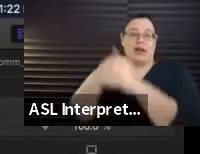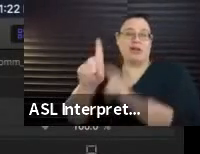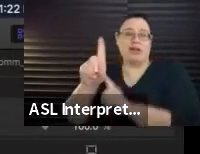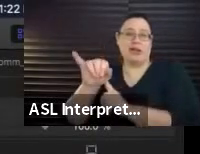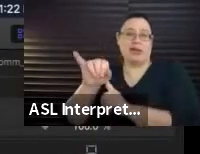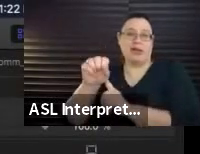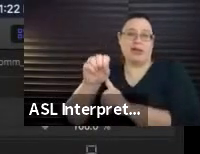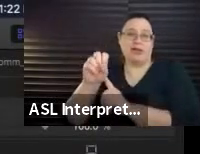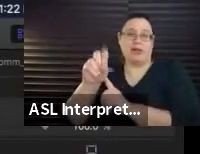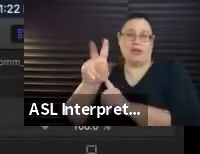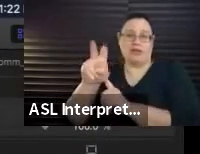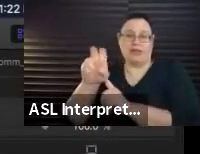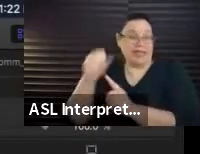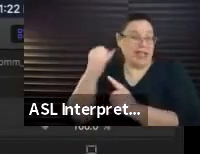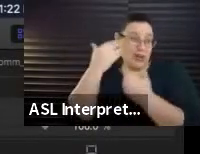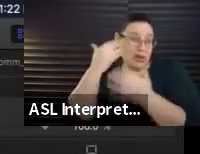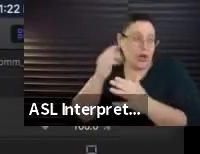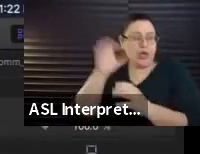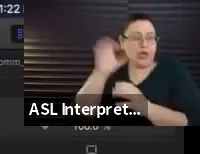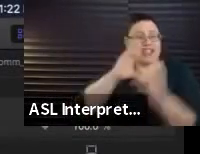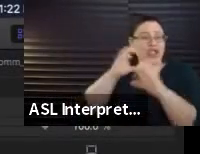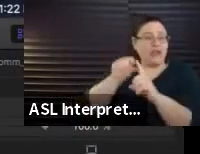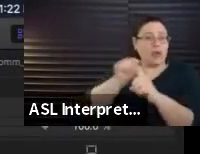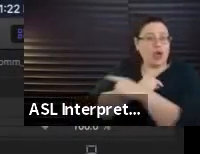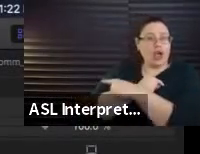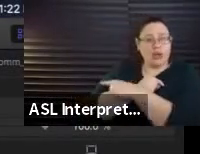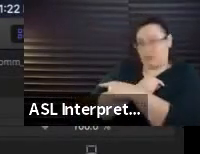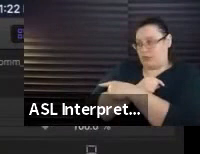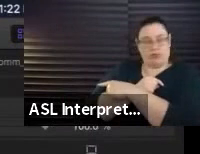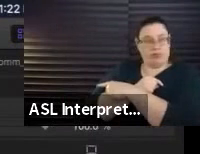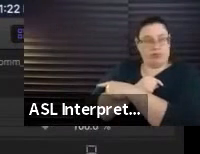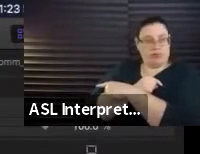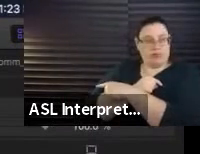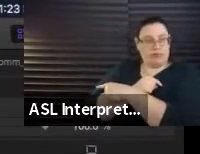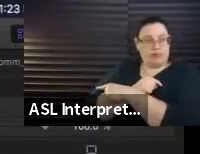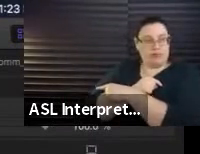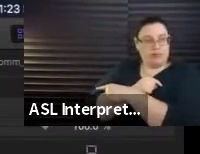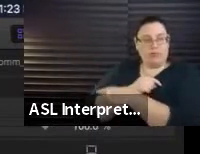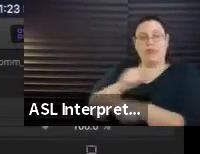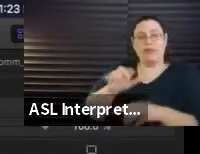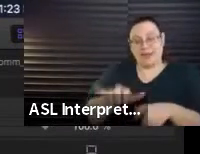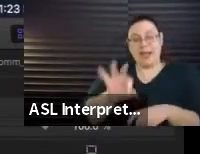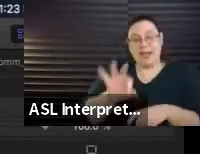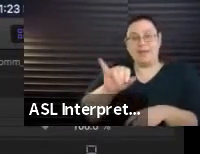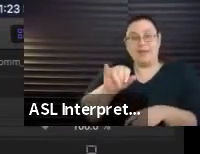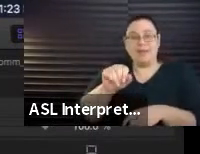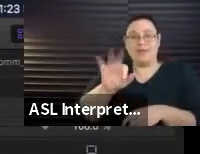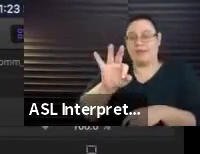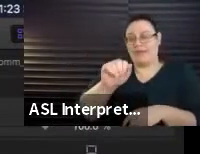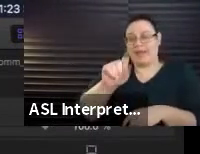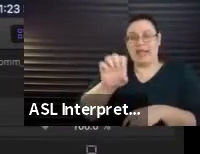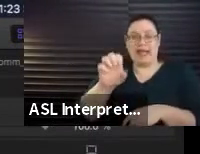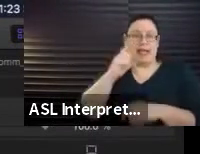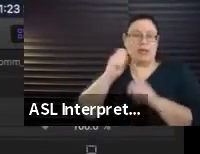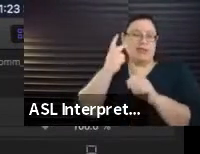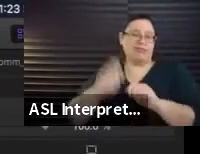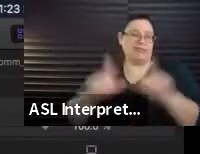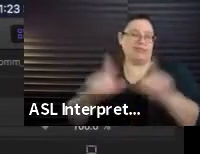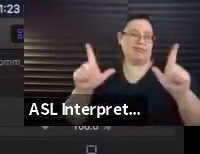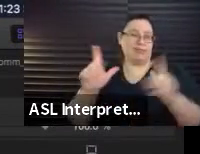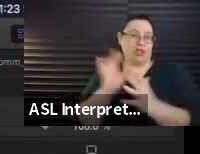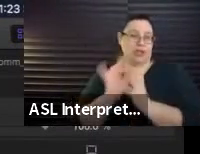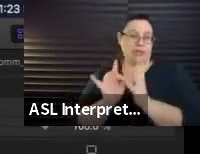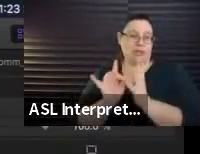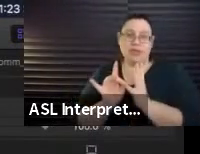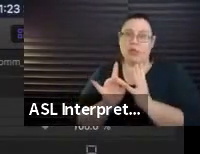do a search down here, type in fade, and this will pop right up. So really easy to add transitions in Final